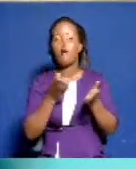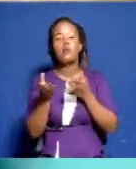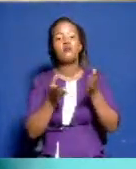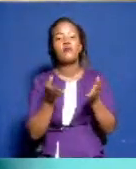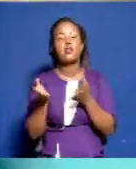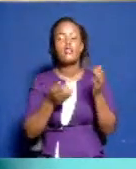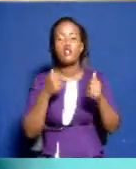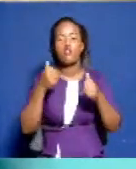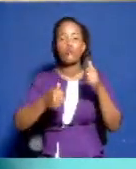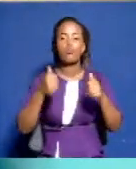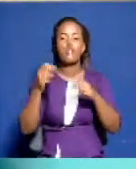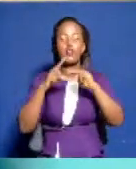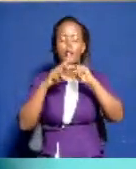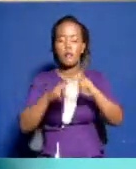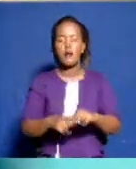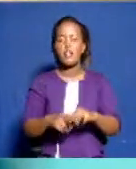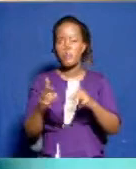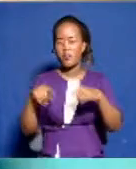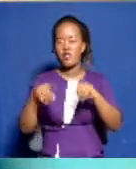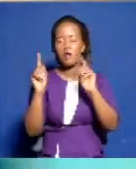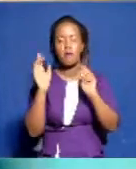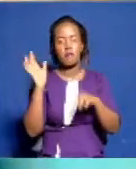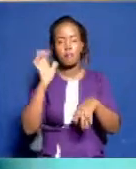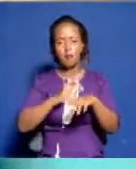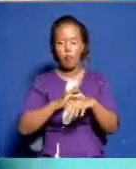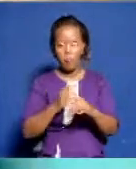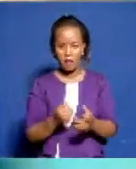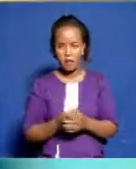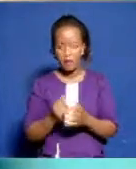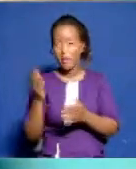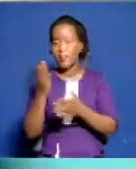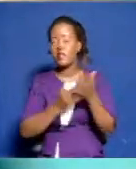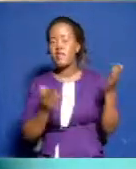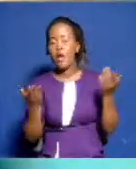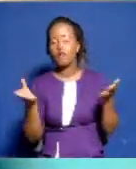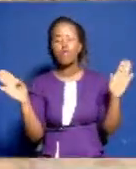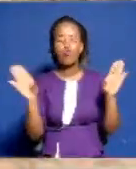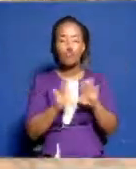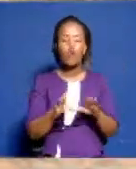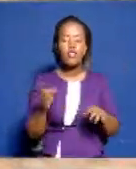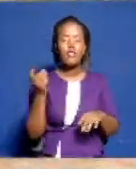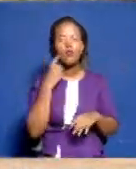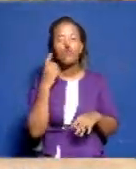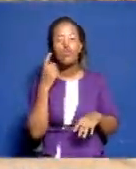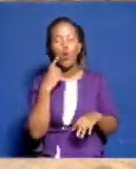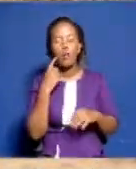depends entirely on them, was affected, some even closing shop.